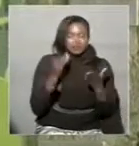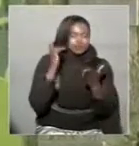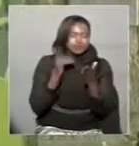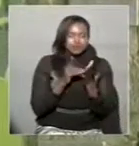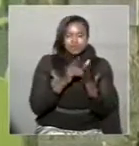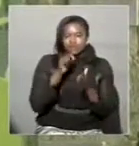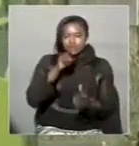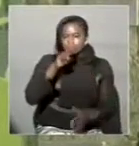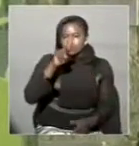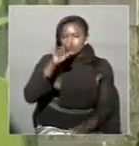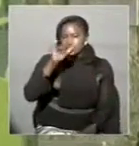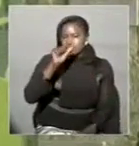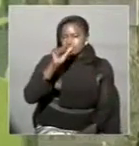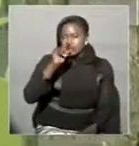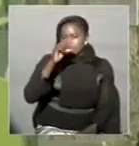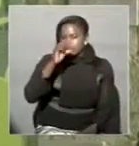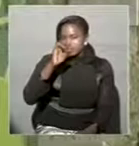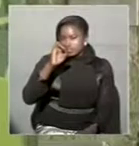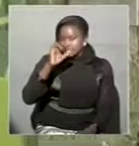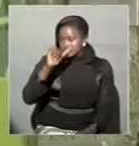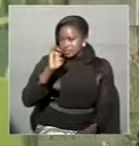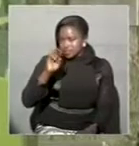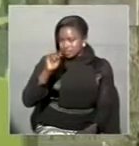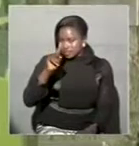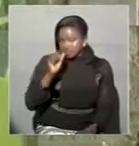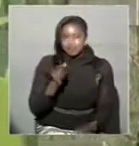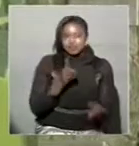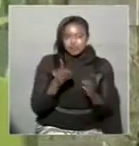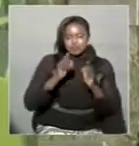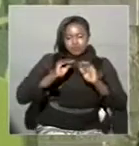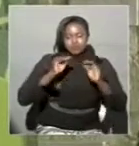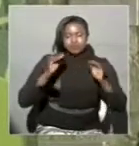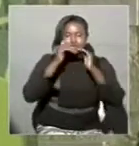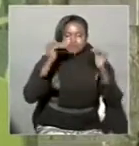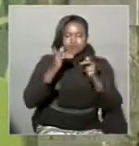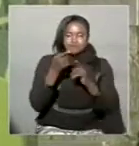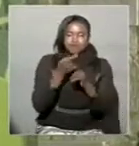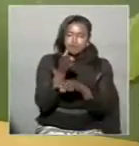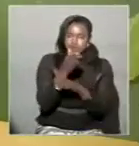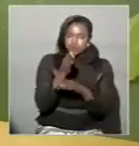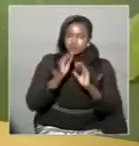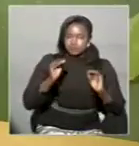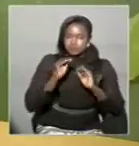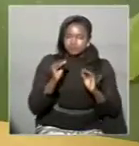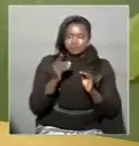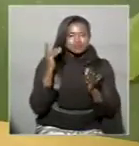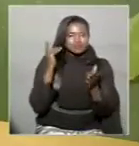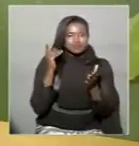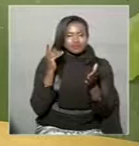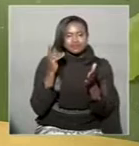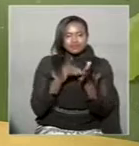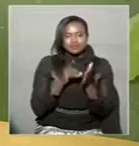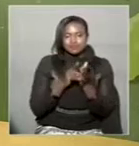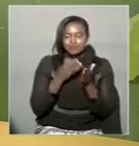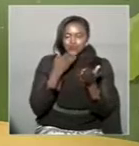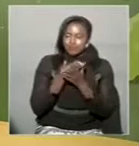the Director Educational Standards from the Ministry of Education. Director, Doctor, good